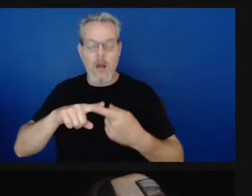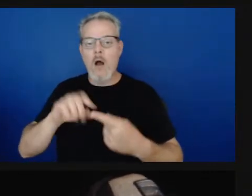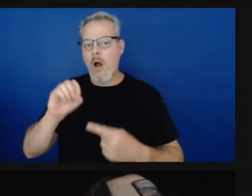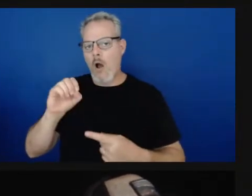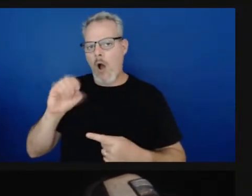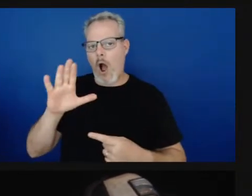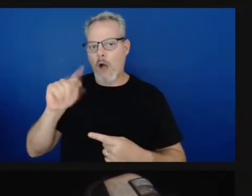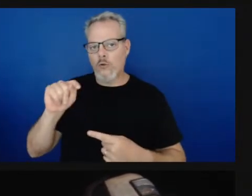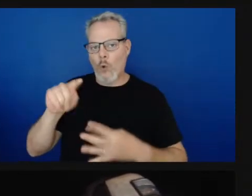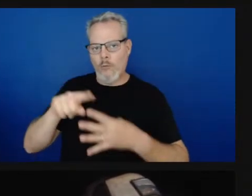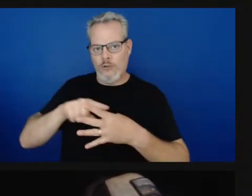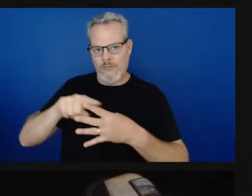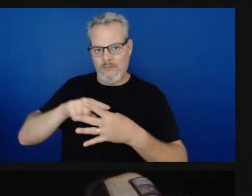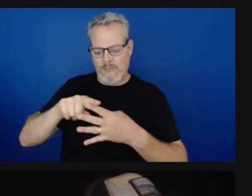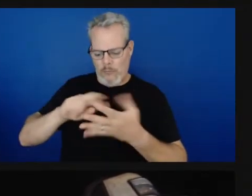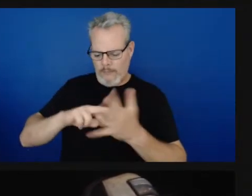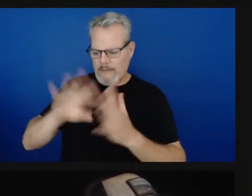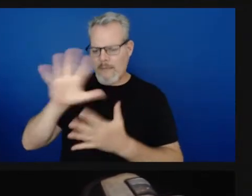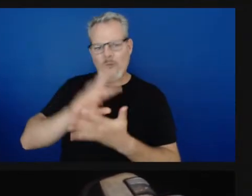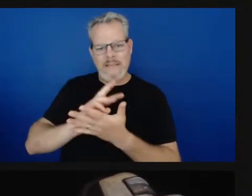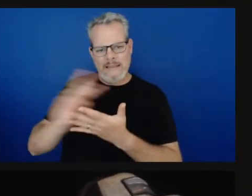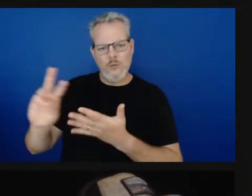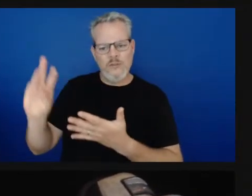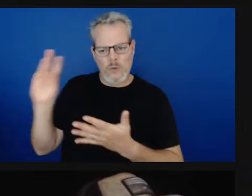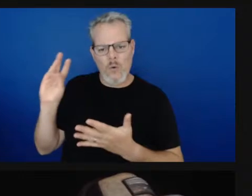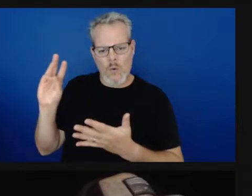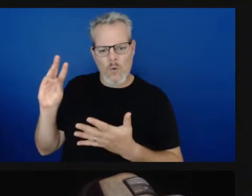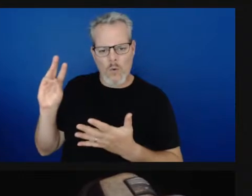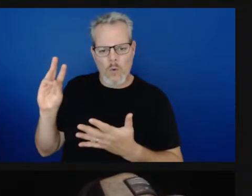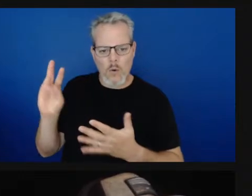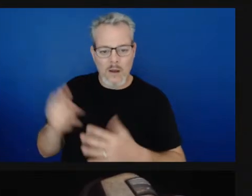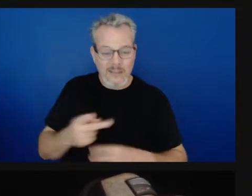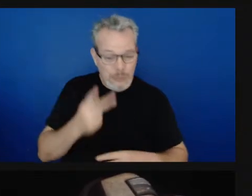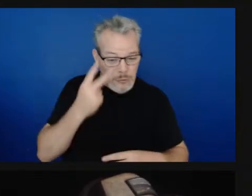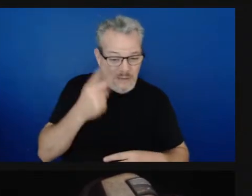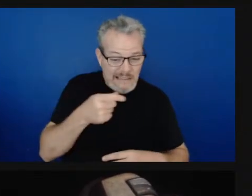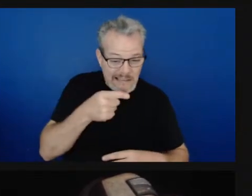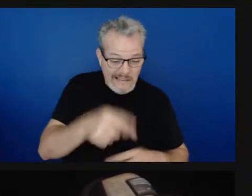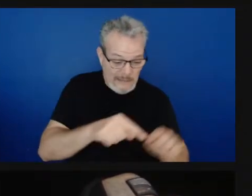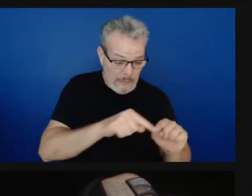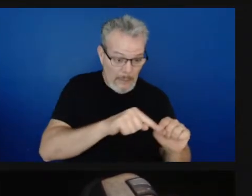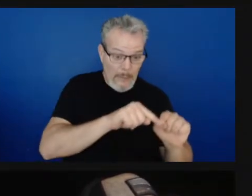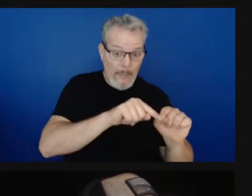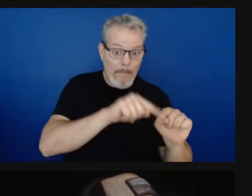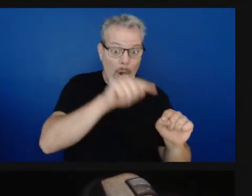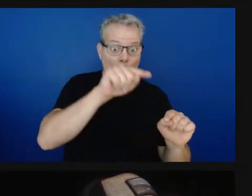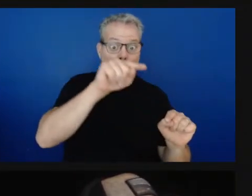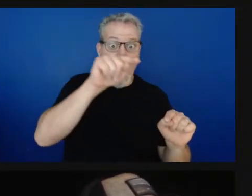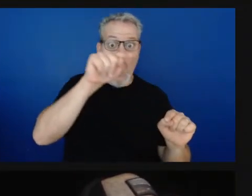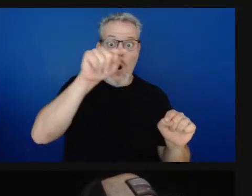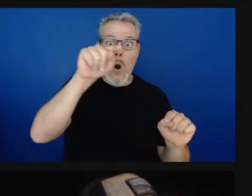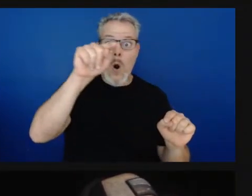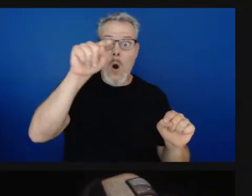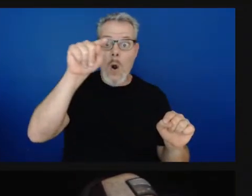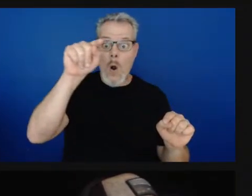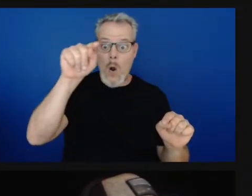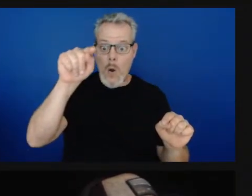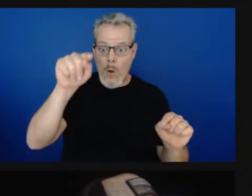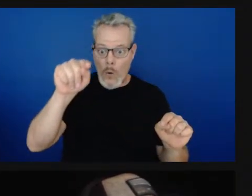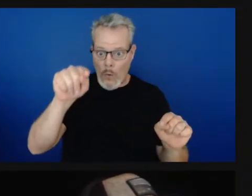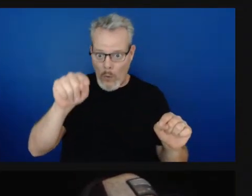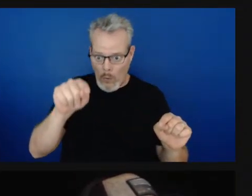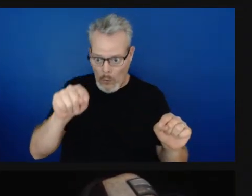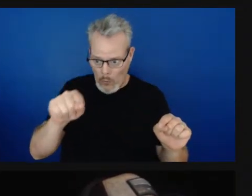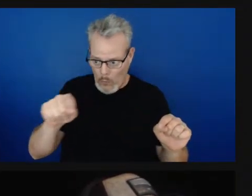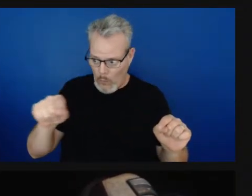so. We're missing the beginning of it on this graph, but you do see this big pulse of earthquakes, which lasted